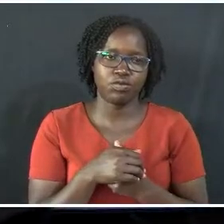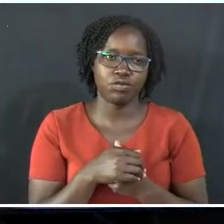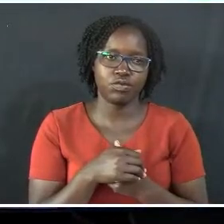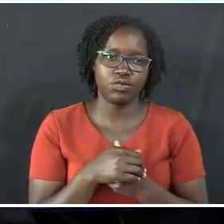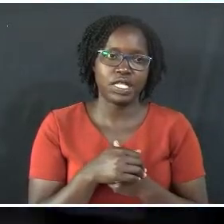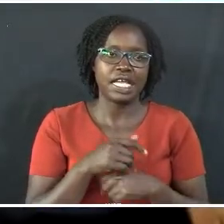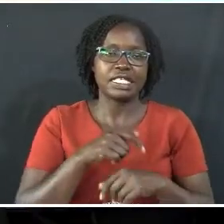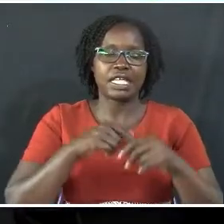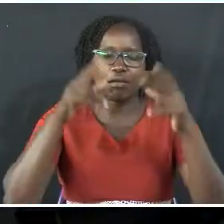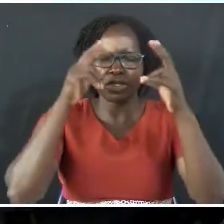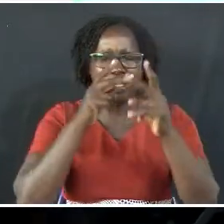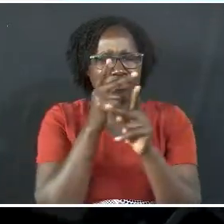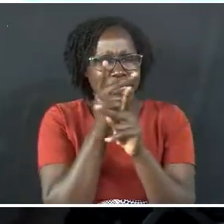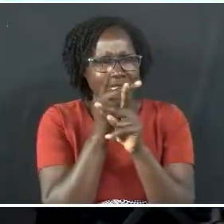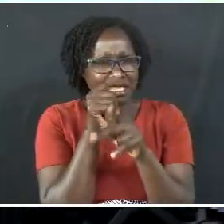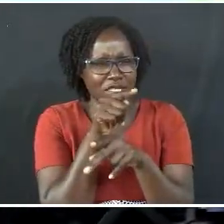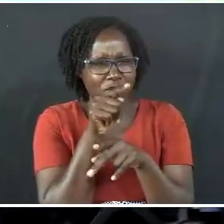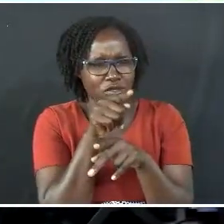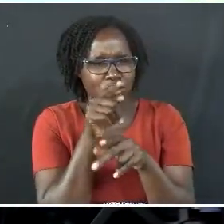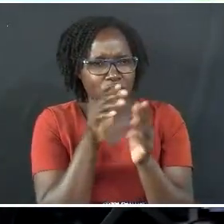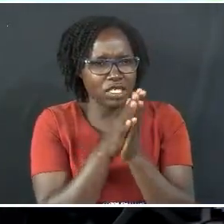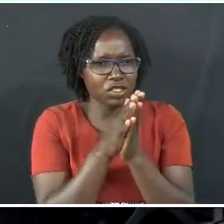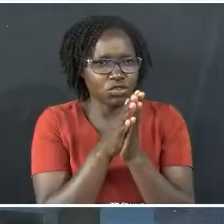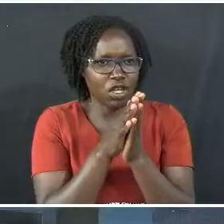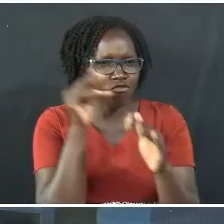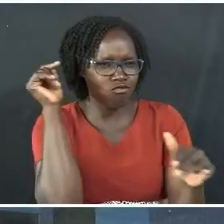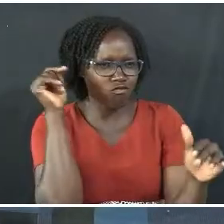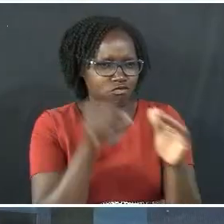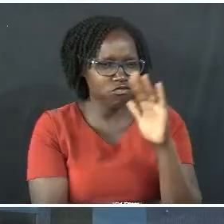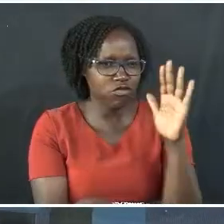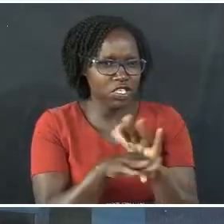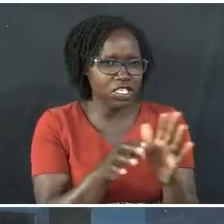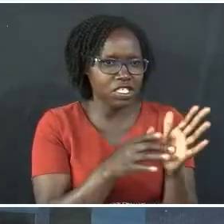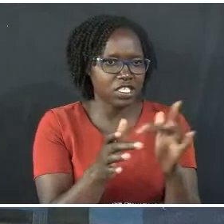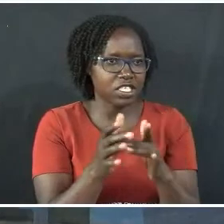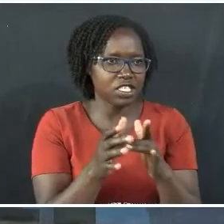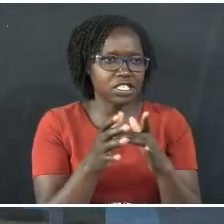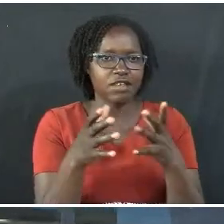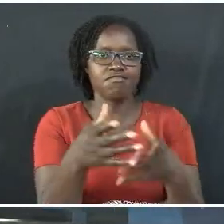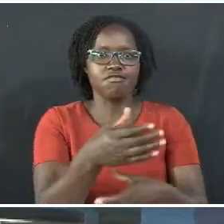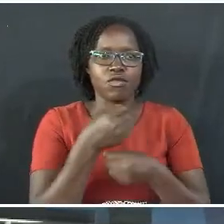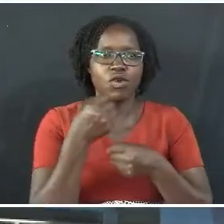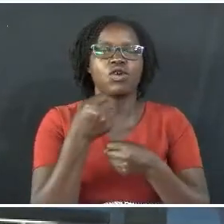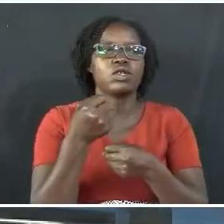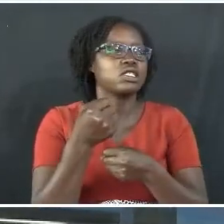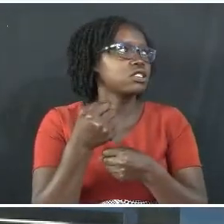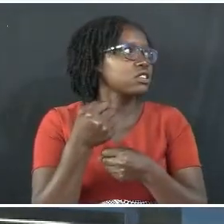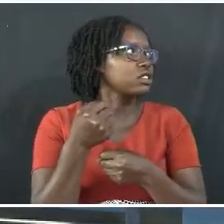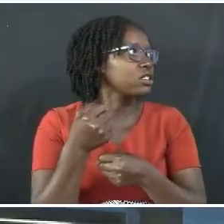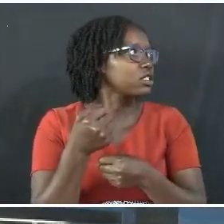When the devil kicks you into the goalpost, Jesus Christ touches you.